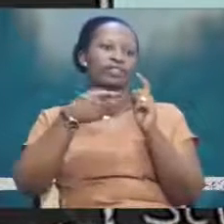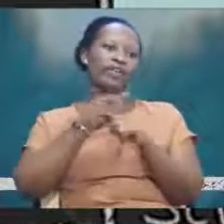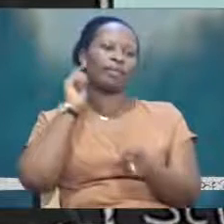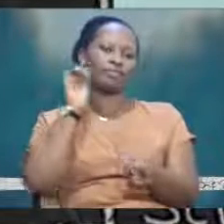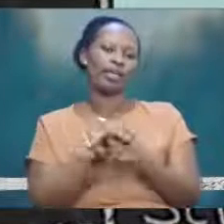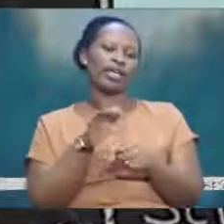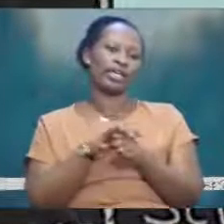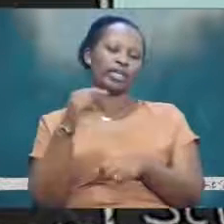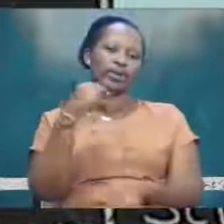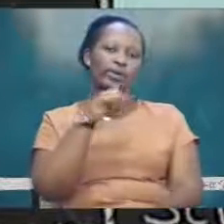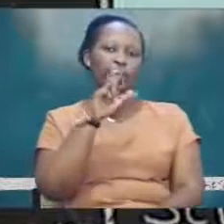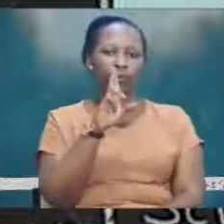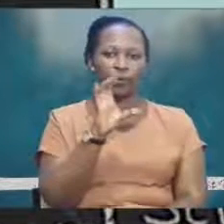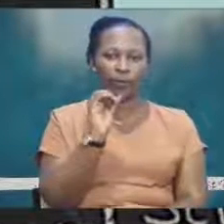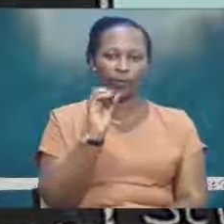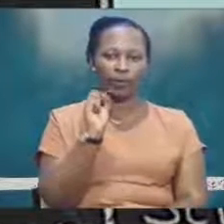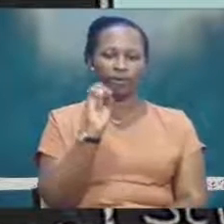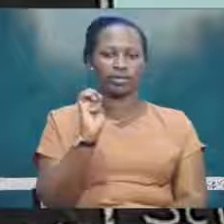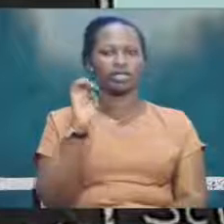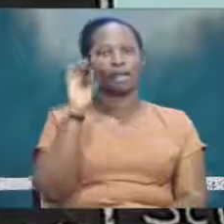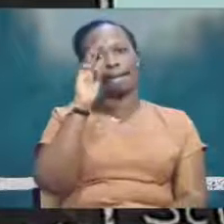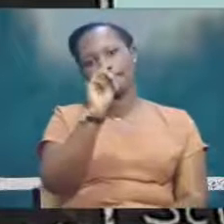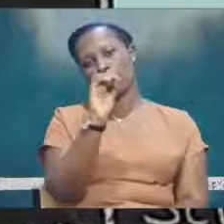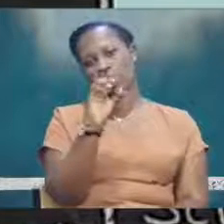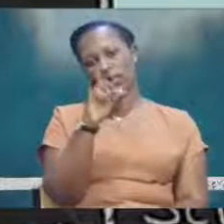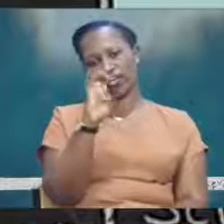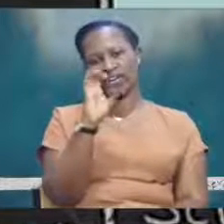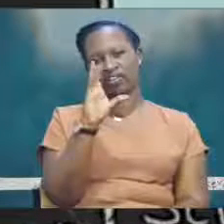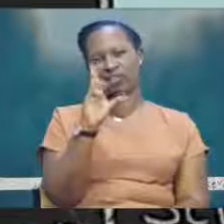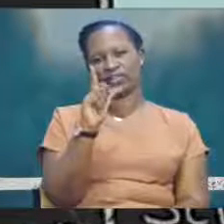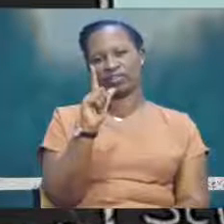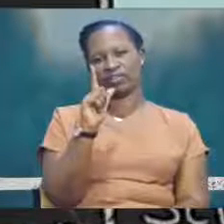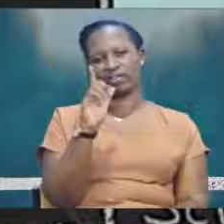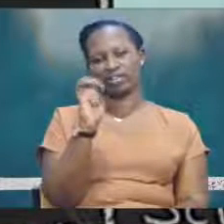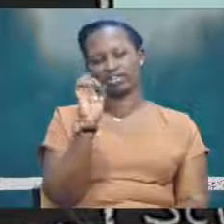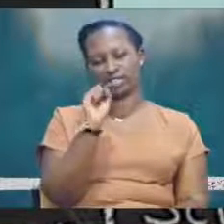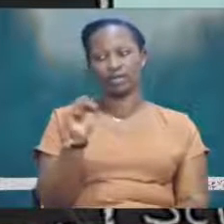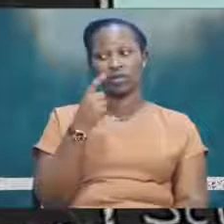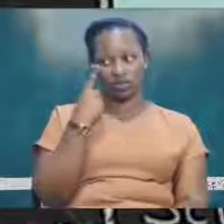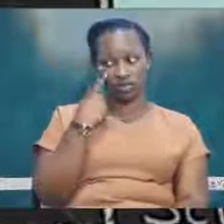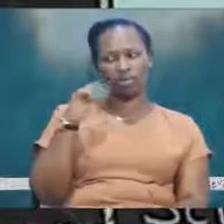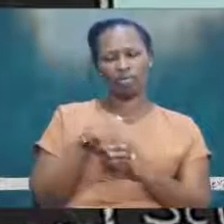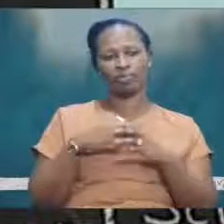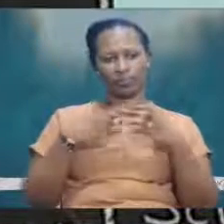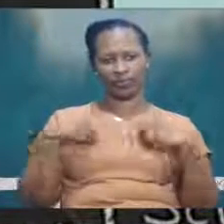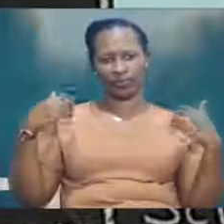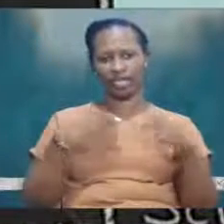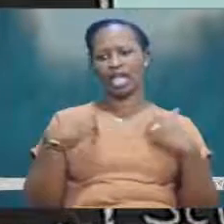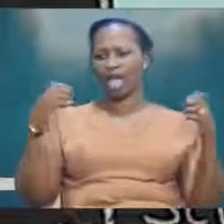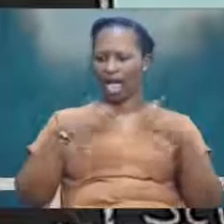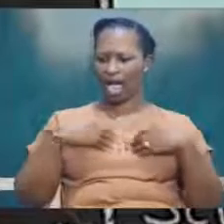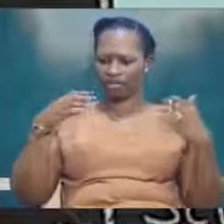many glucose molecules. This one, we find it in animals. Animals store